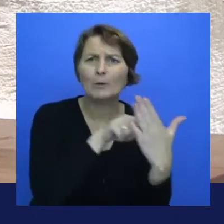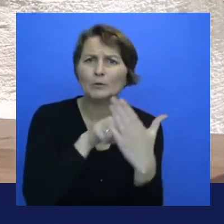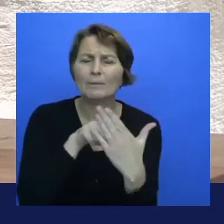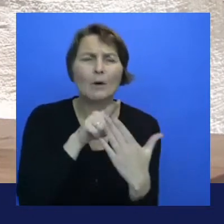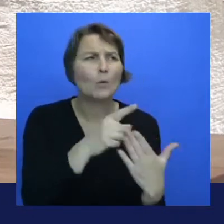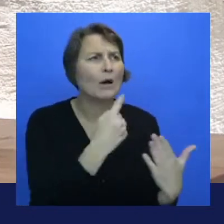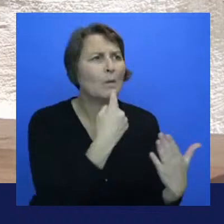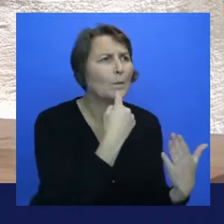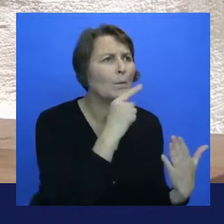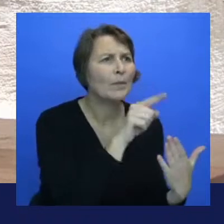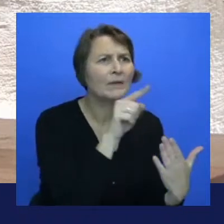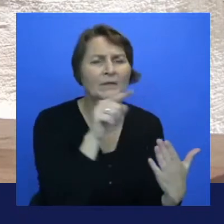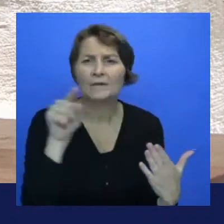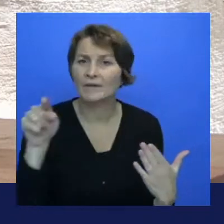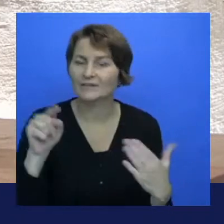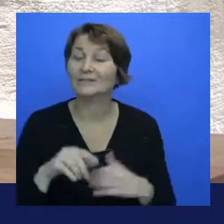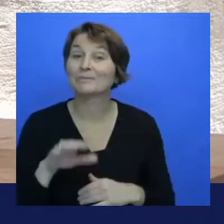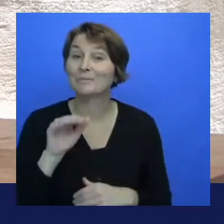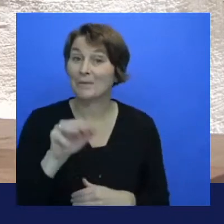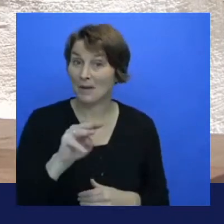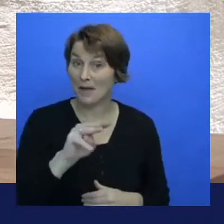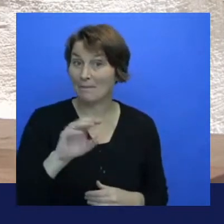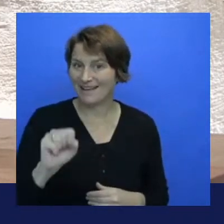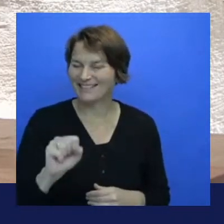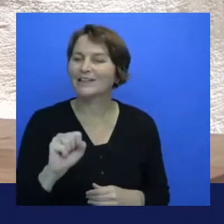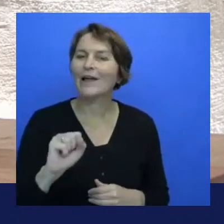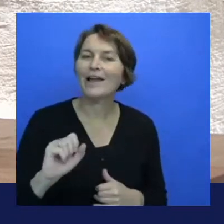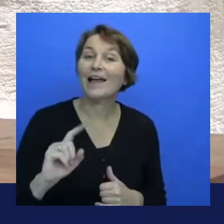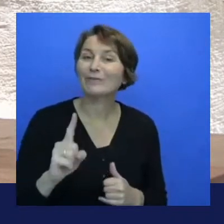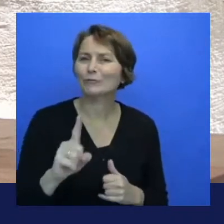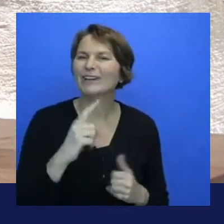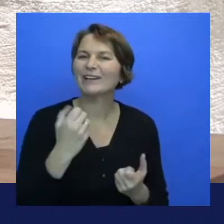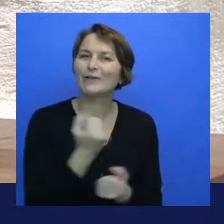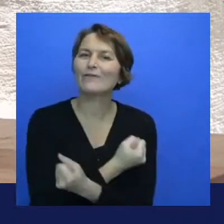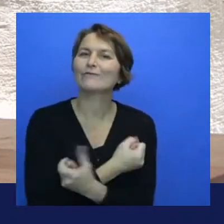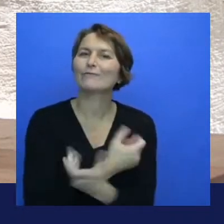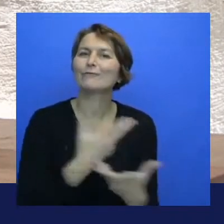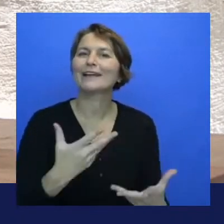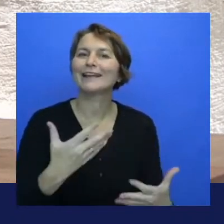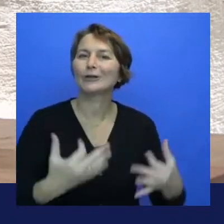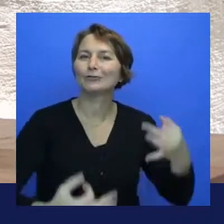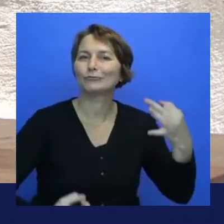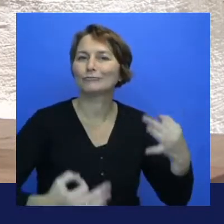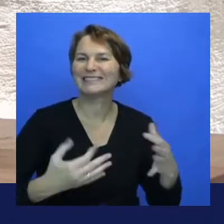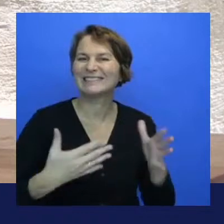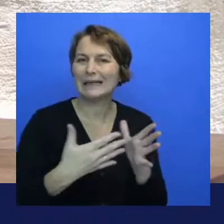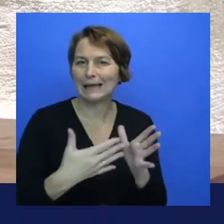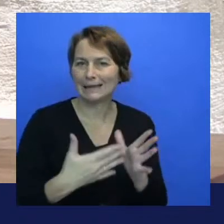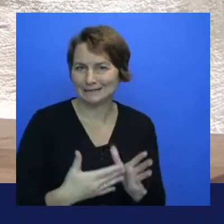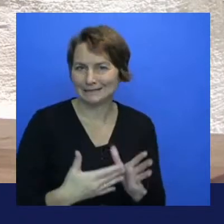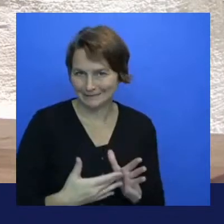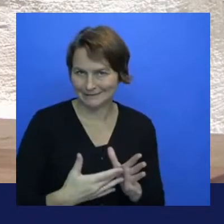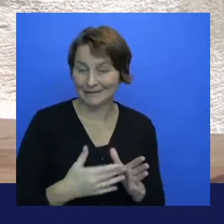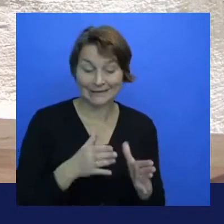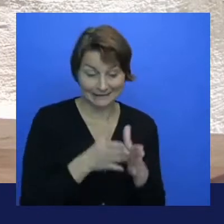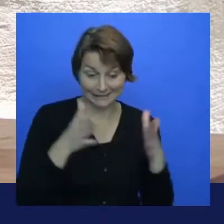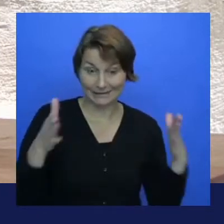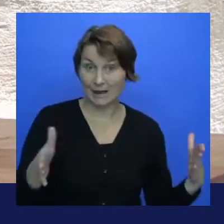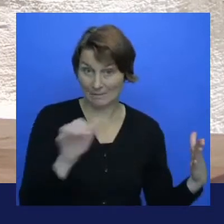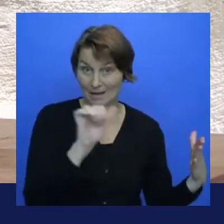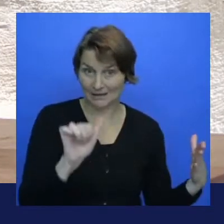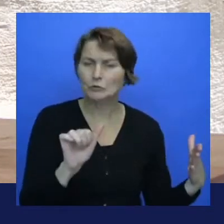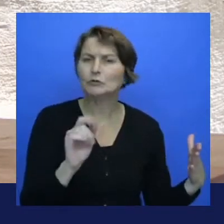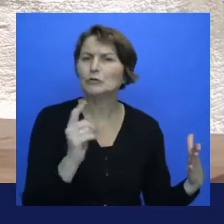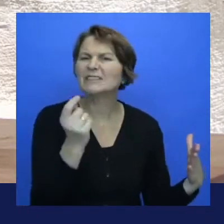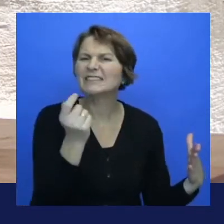actually offers a free trial subscription on Azure that gives you a small amount of money to get started. And some of the